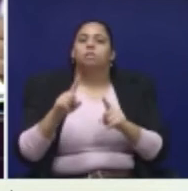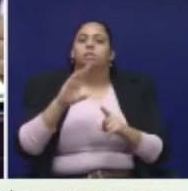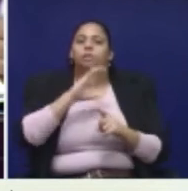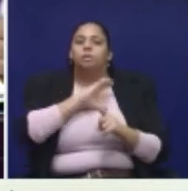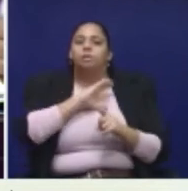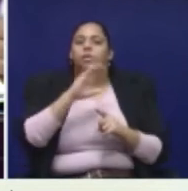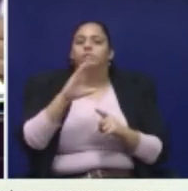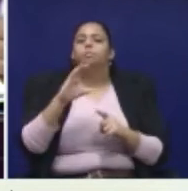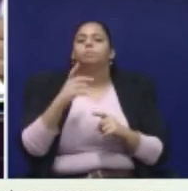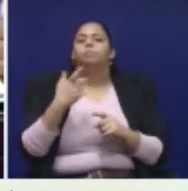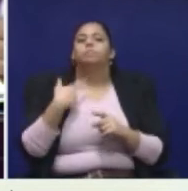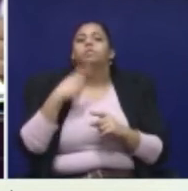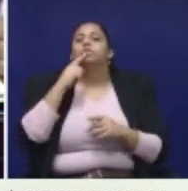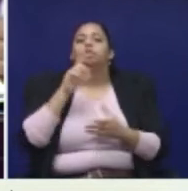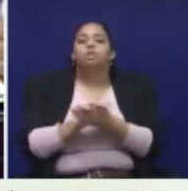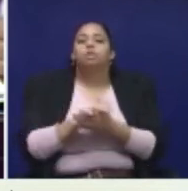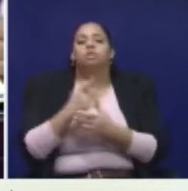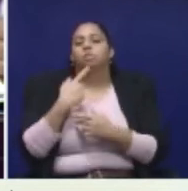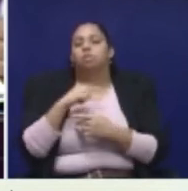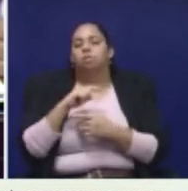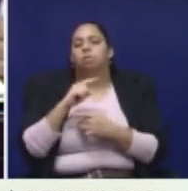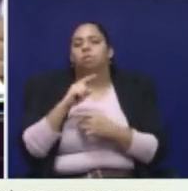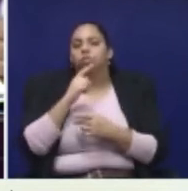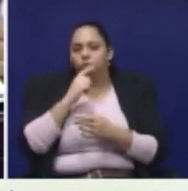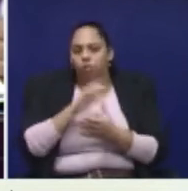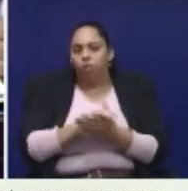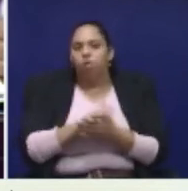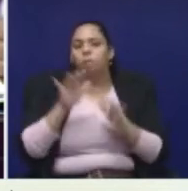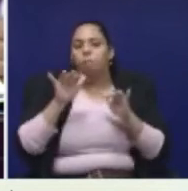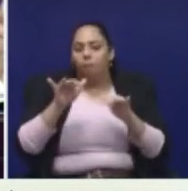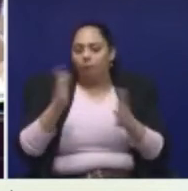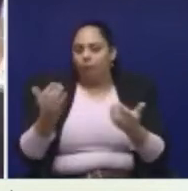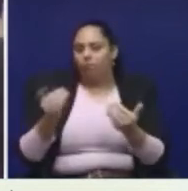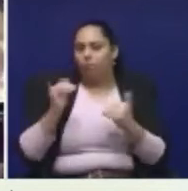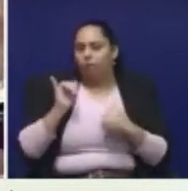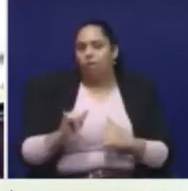truth is not a privilege, it is a public expectation. I thank you.